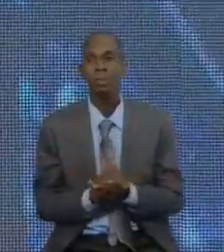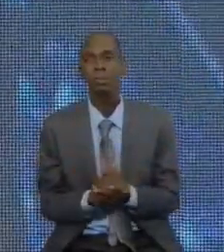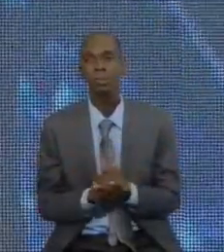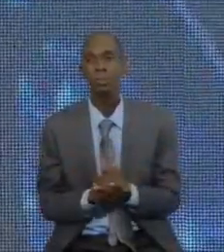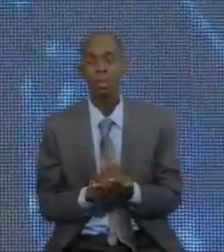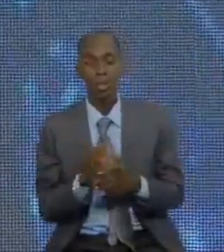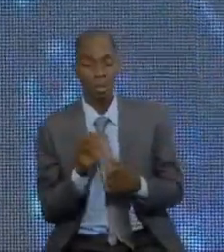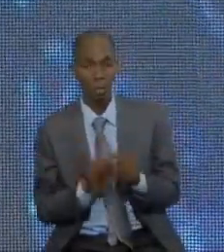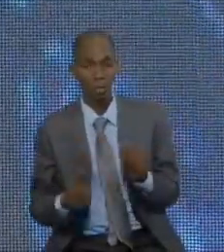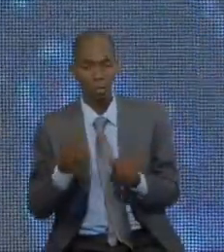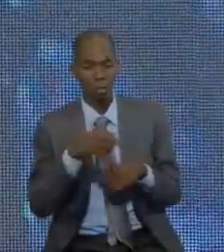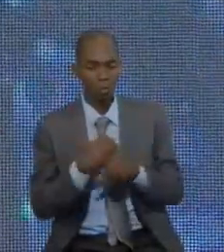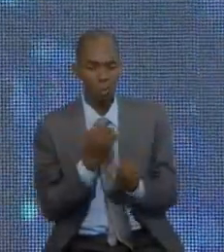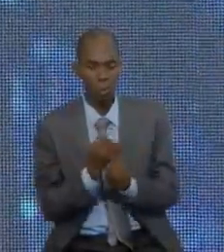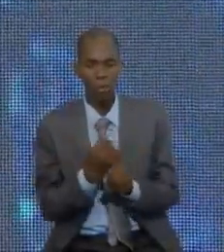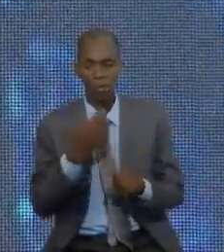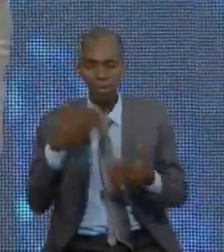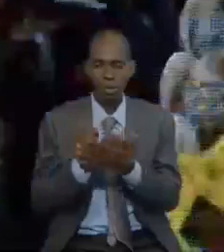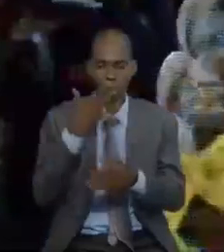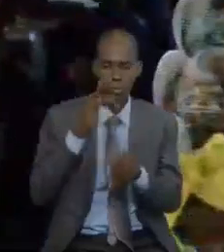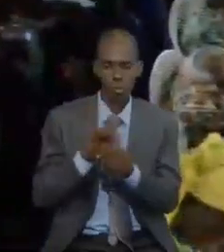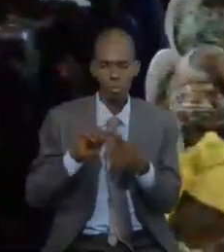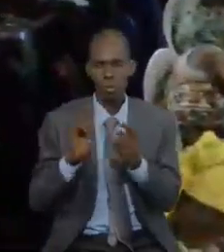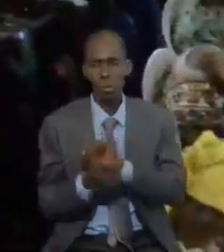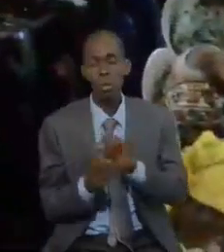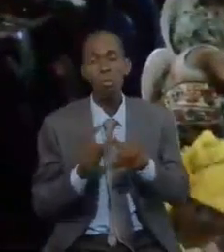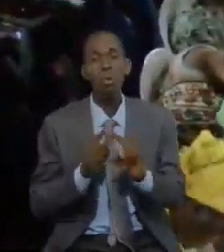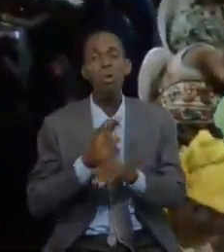Everybody making resolution, but all have sinned.